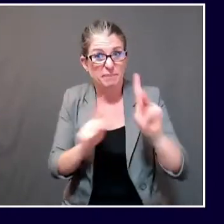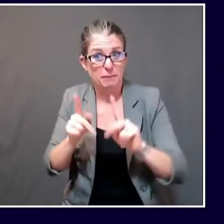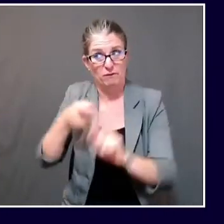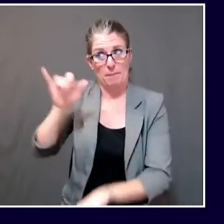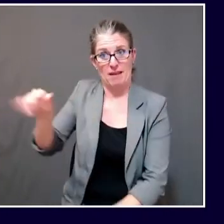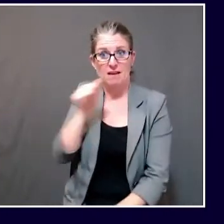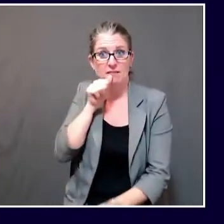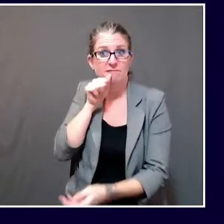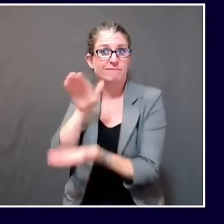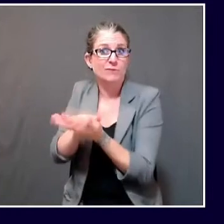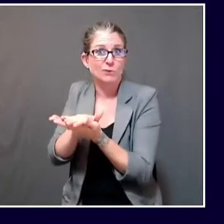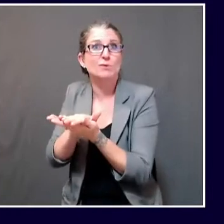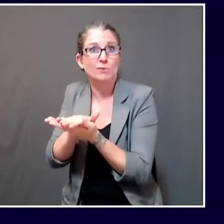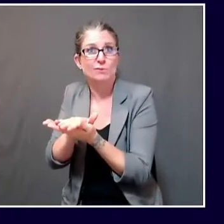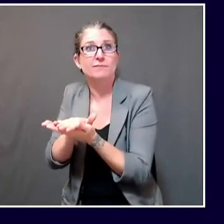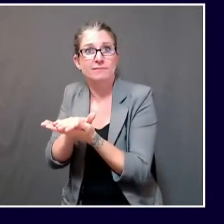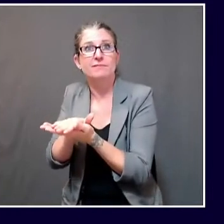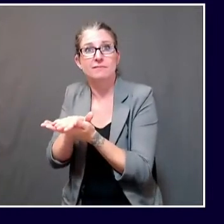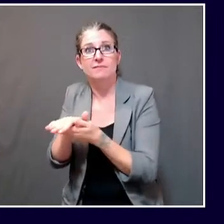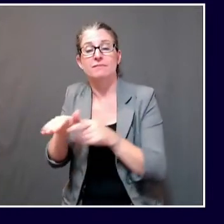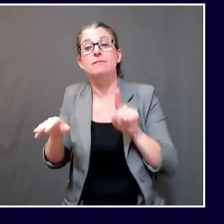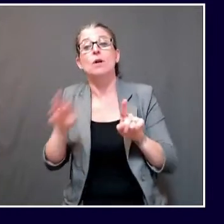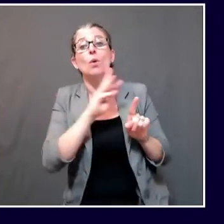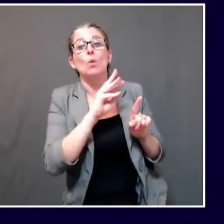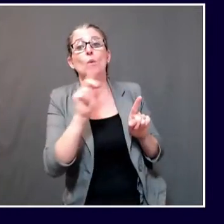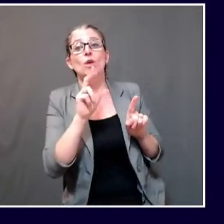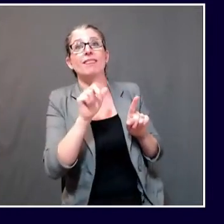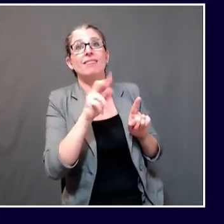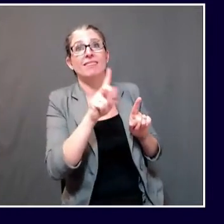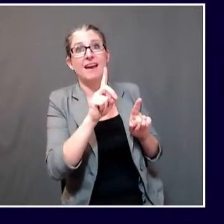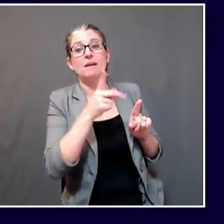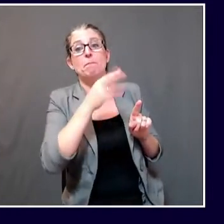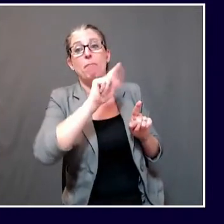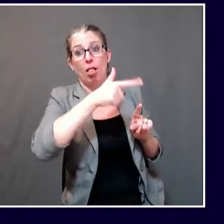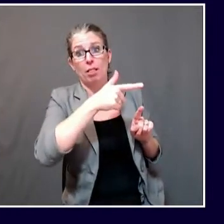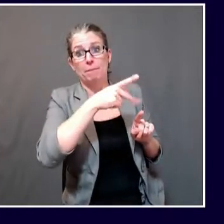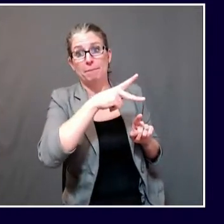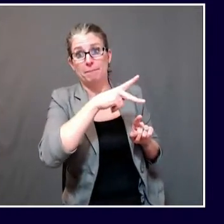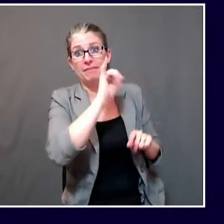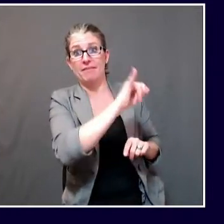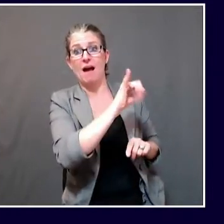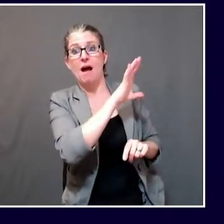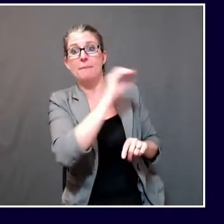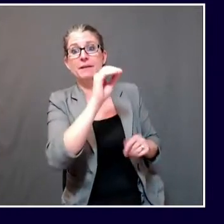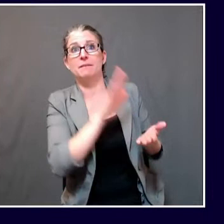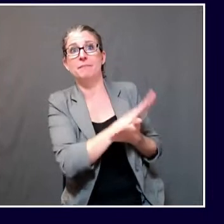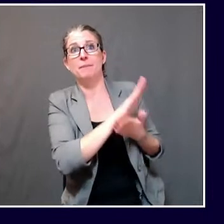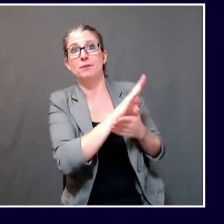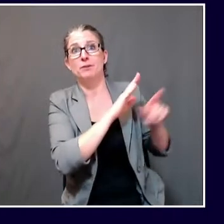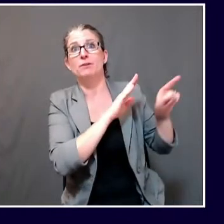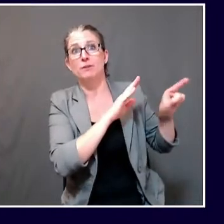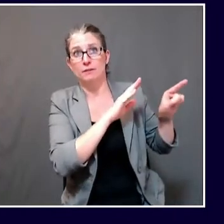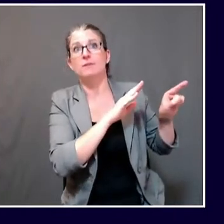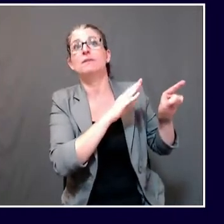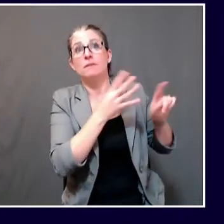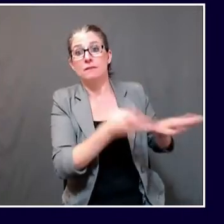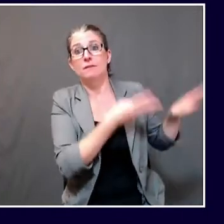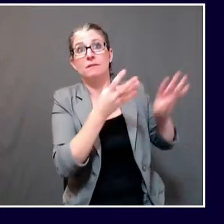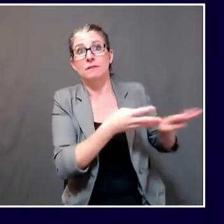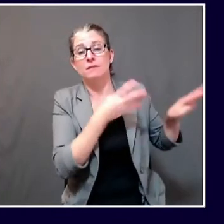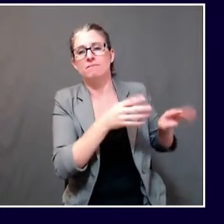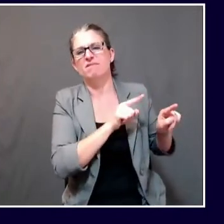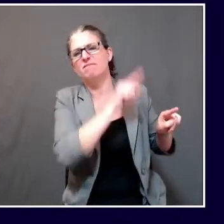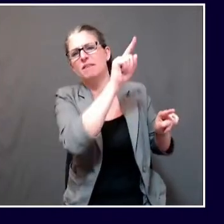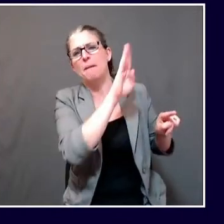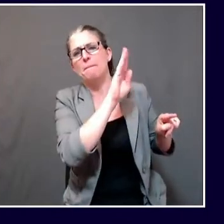At the Woodland Pulp facility in Baileyville, we've now identified a total of 19 cases. They had